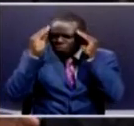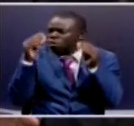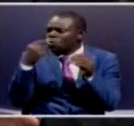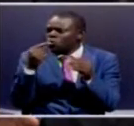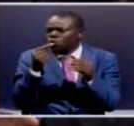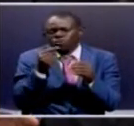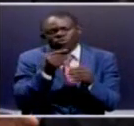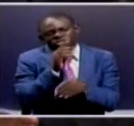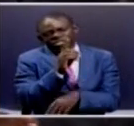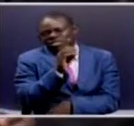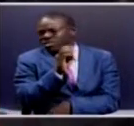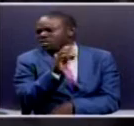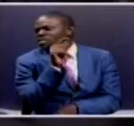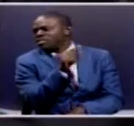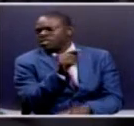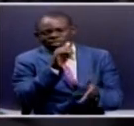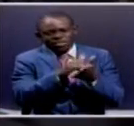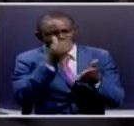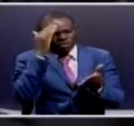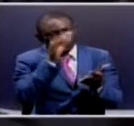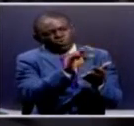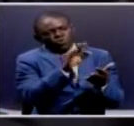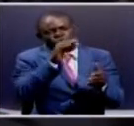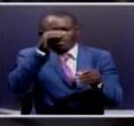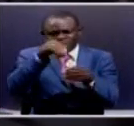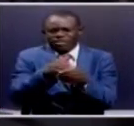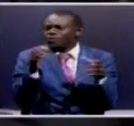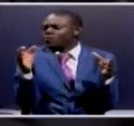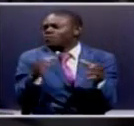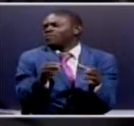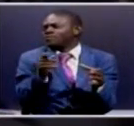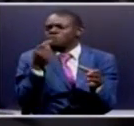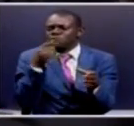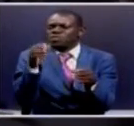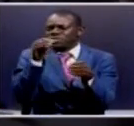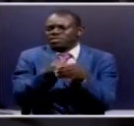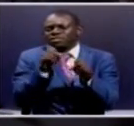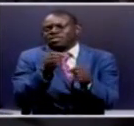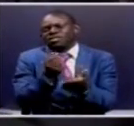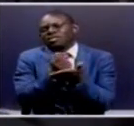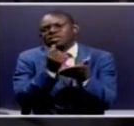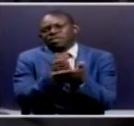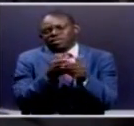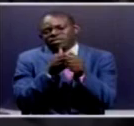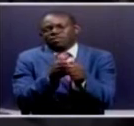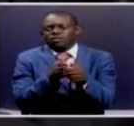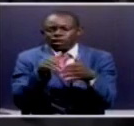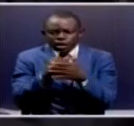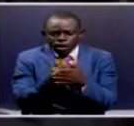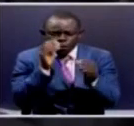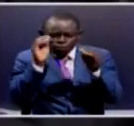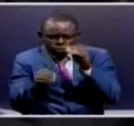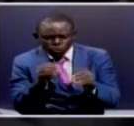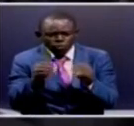Okay? So they ought to be there so that they can guide, so that they can tell us the difficulties that they